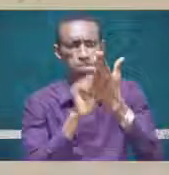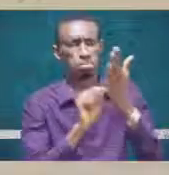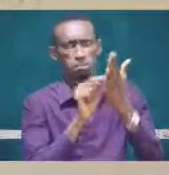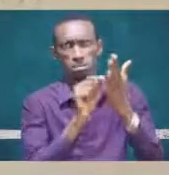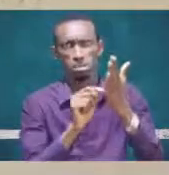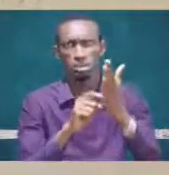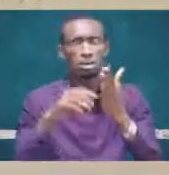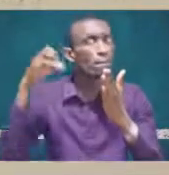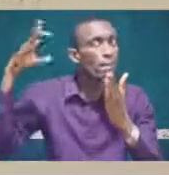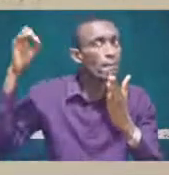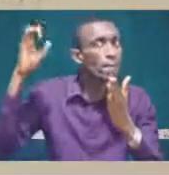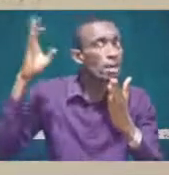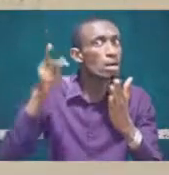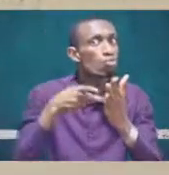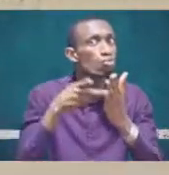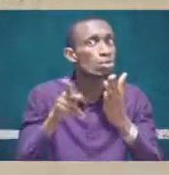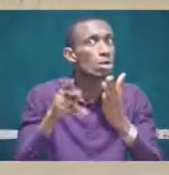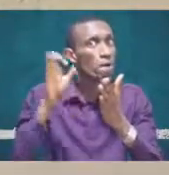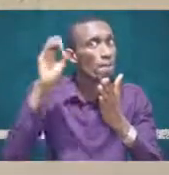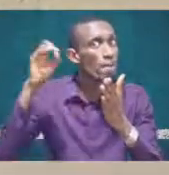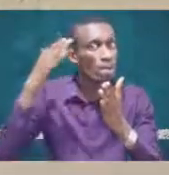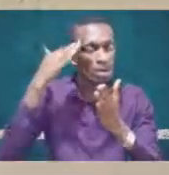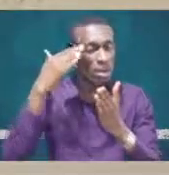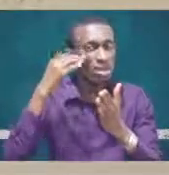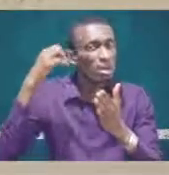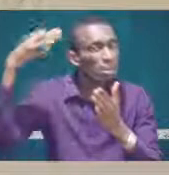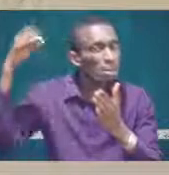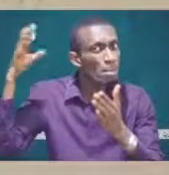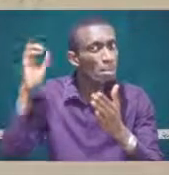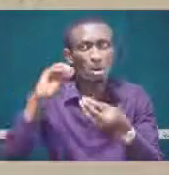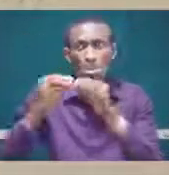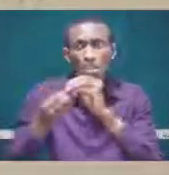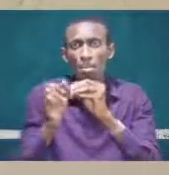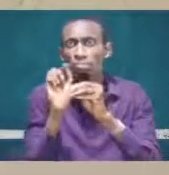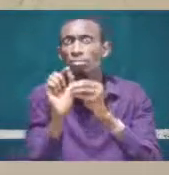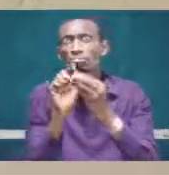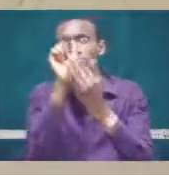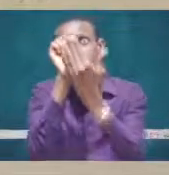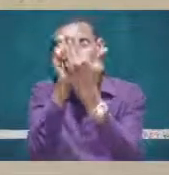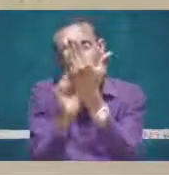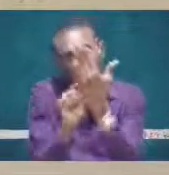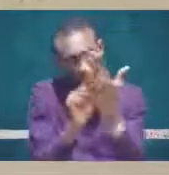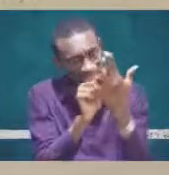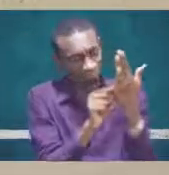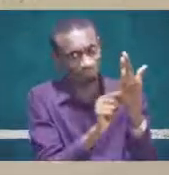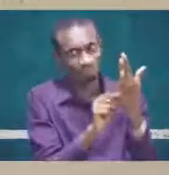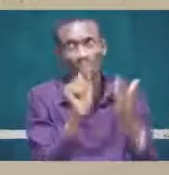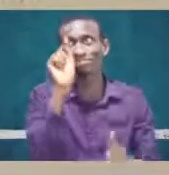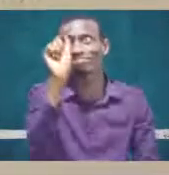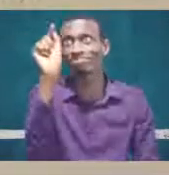electronic bills for murugu? You feed in the digits and you find that these numbers are arranged in certain